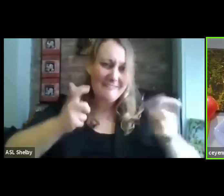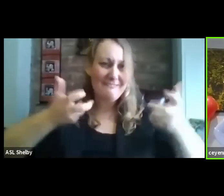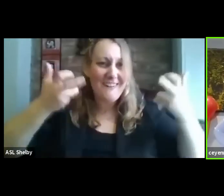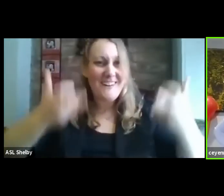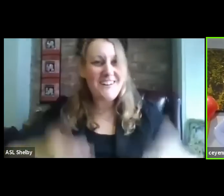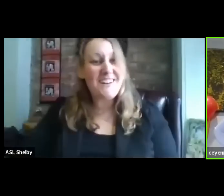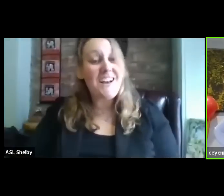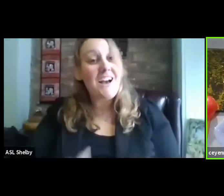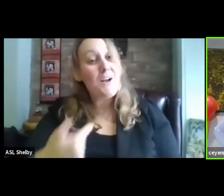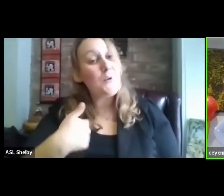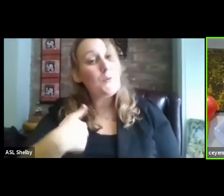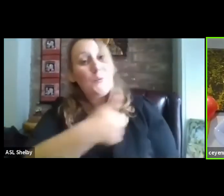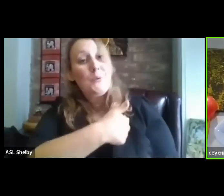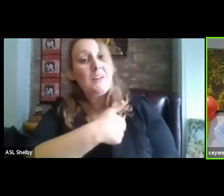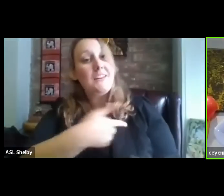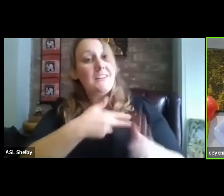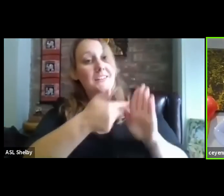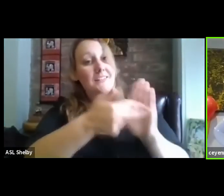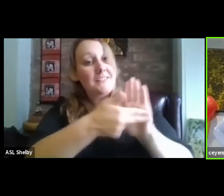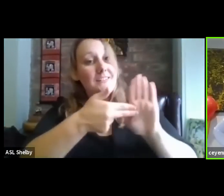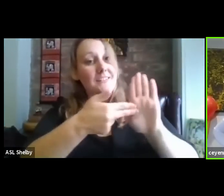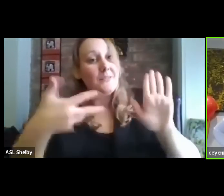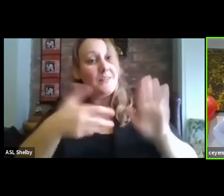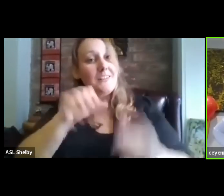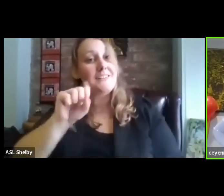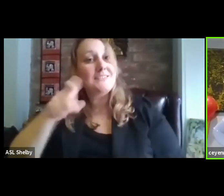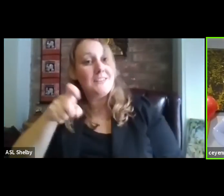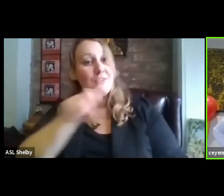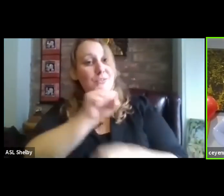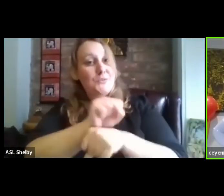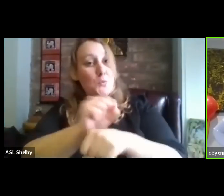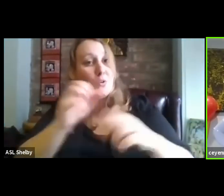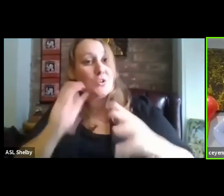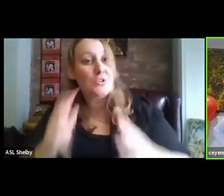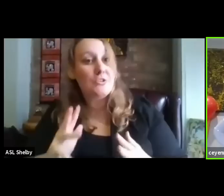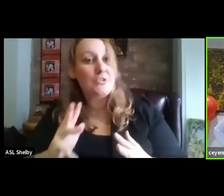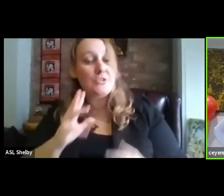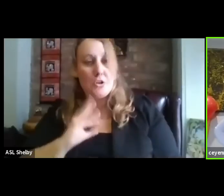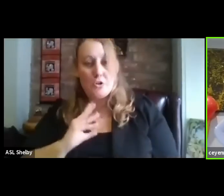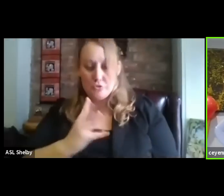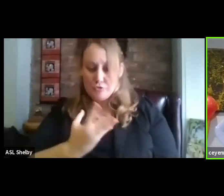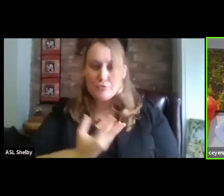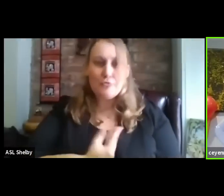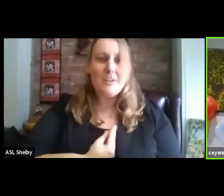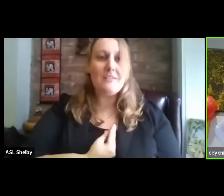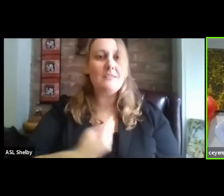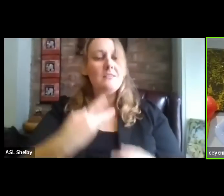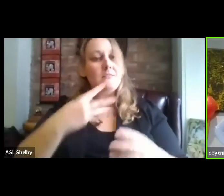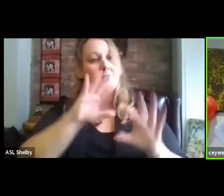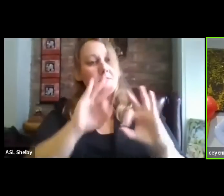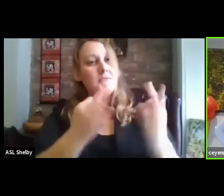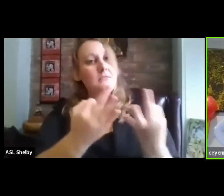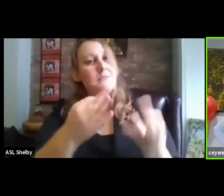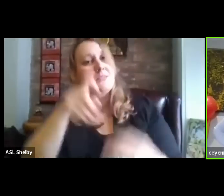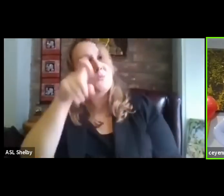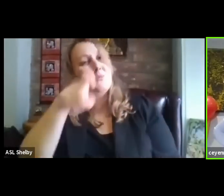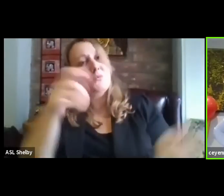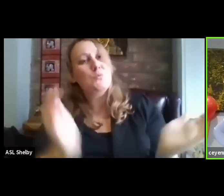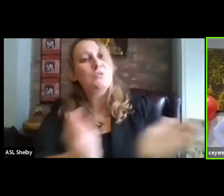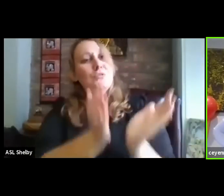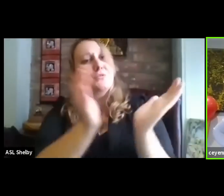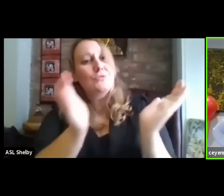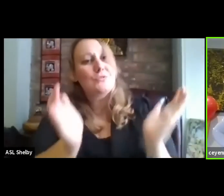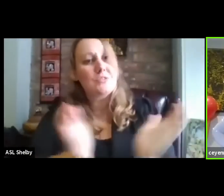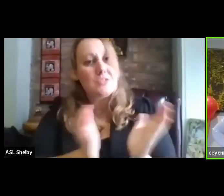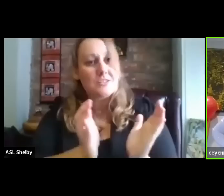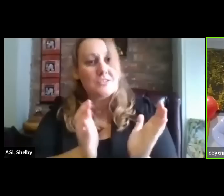of everything. And our brothers, our trans brothers that are in sex work, we need to find a way to lift them up and